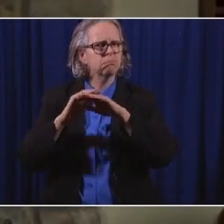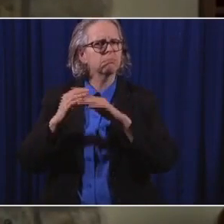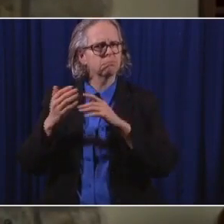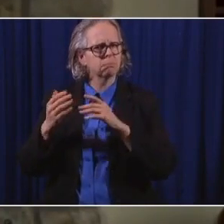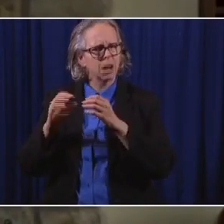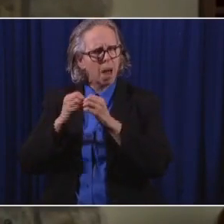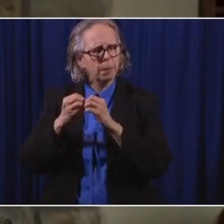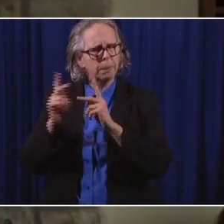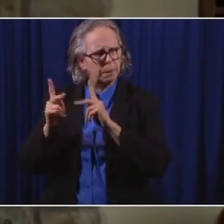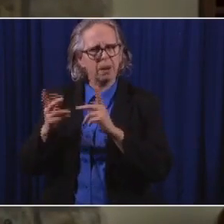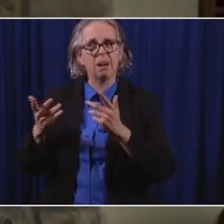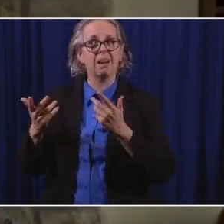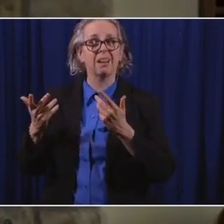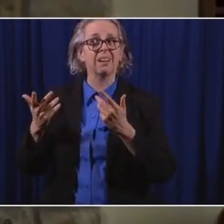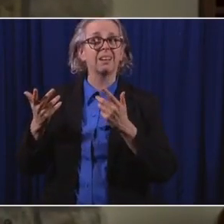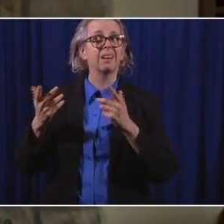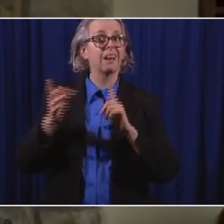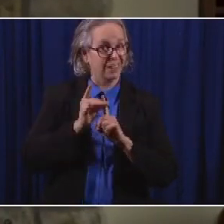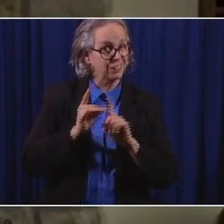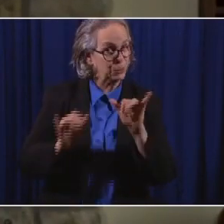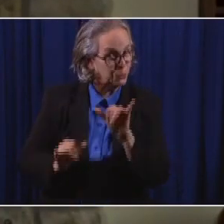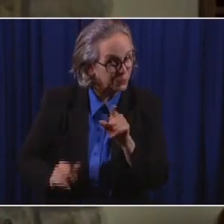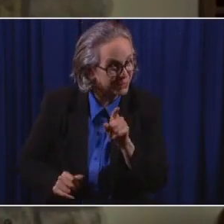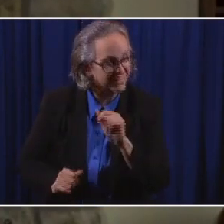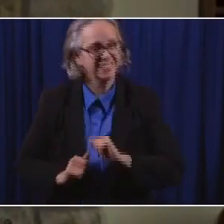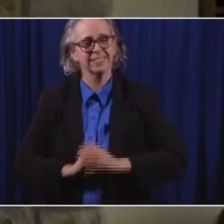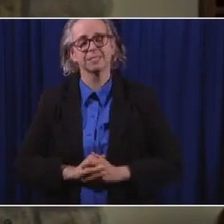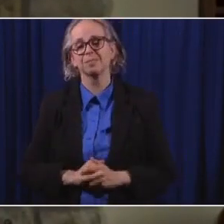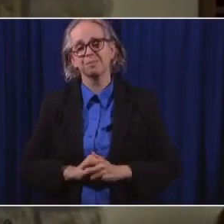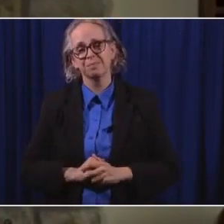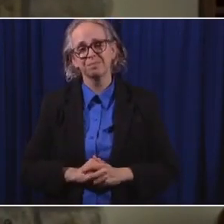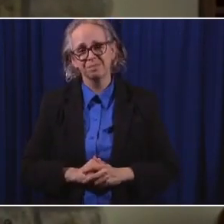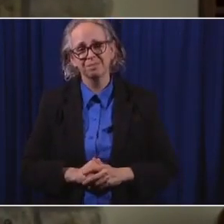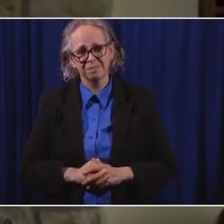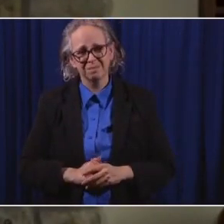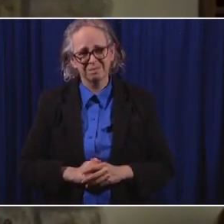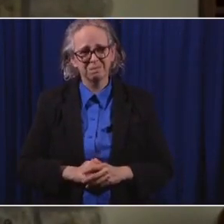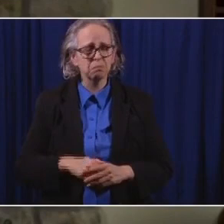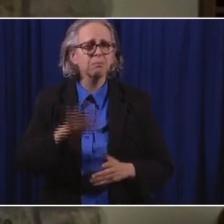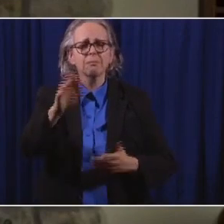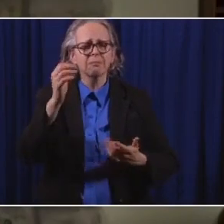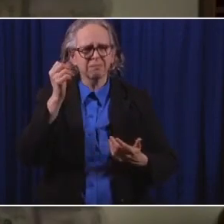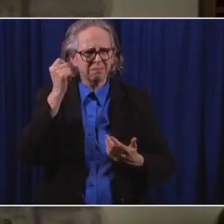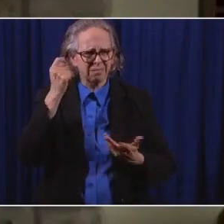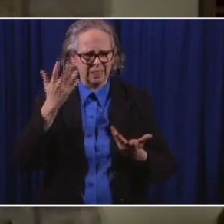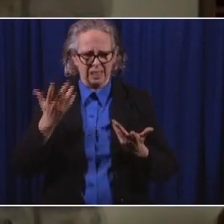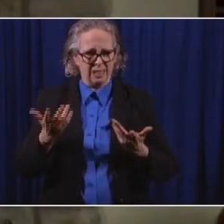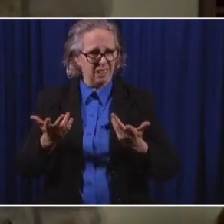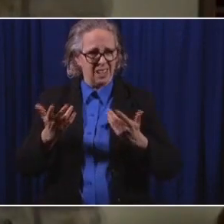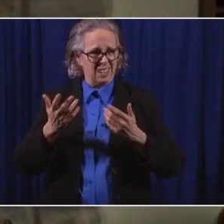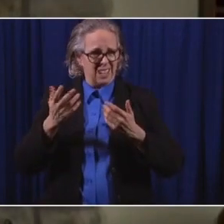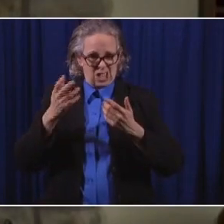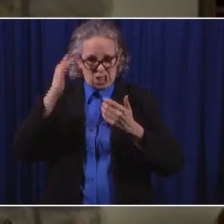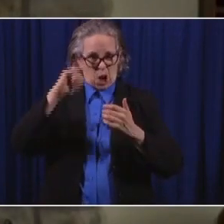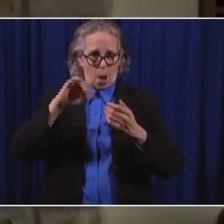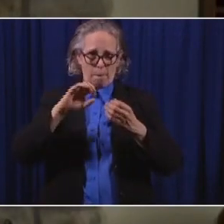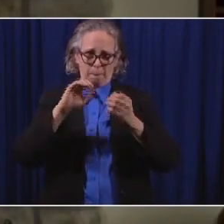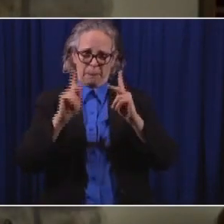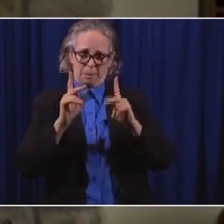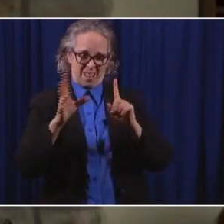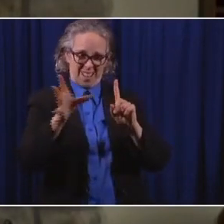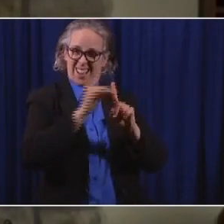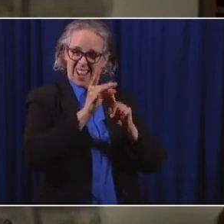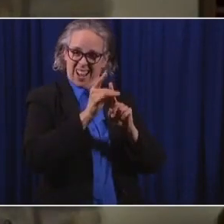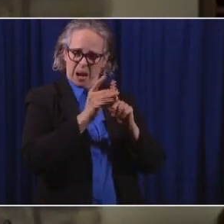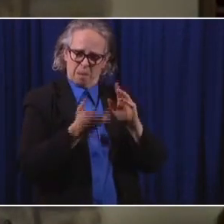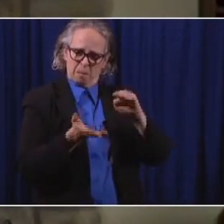nearly, the increase we're seeing in positive cases is not caused